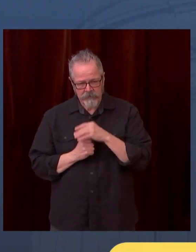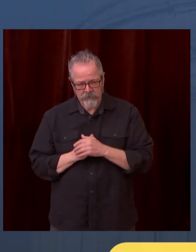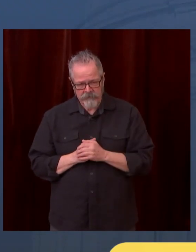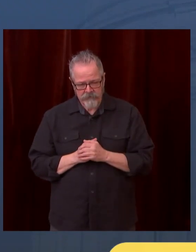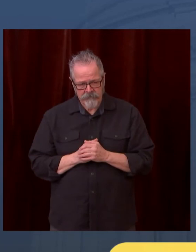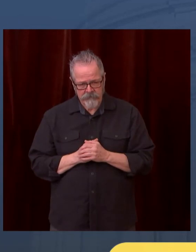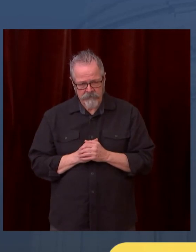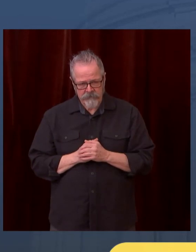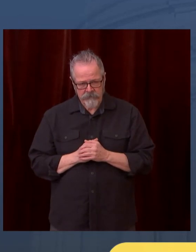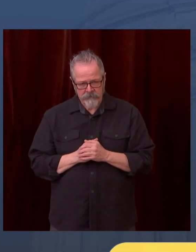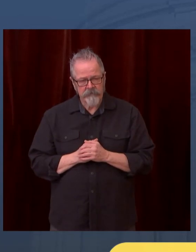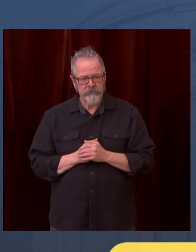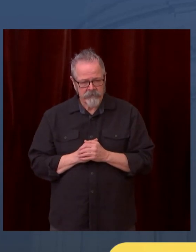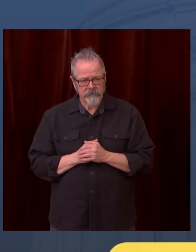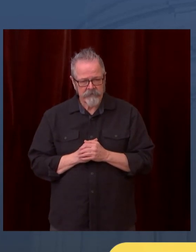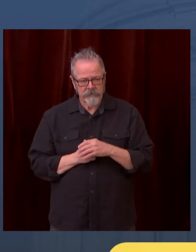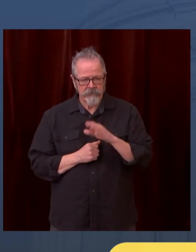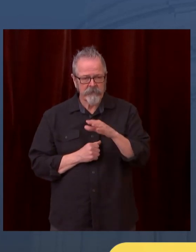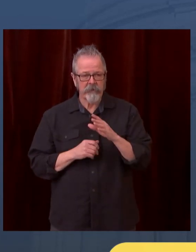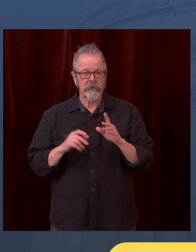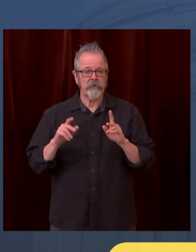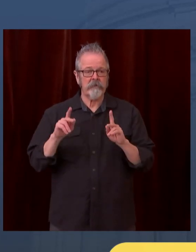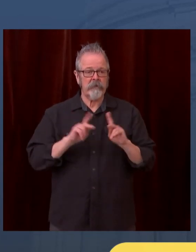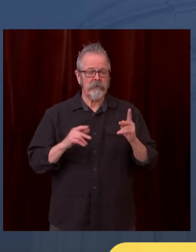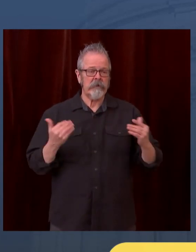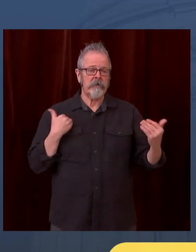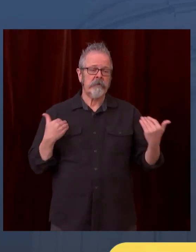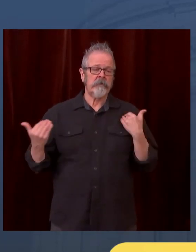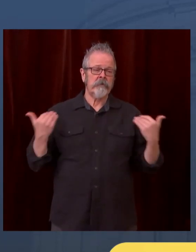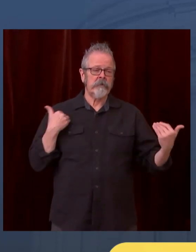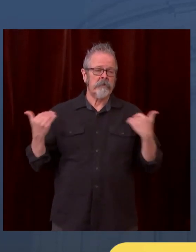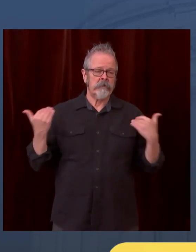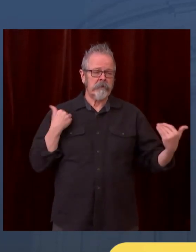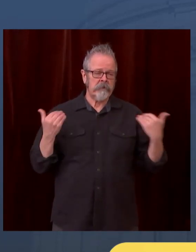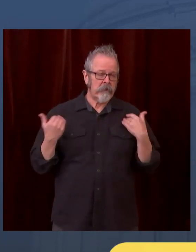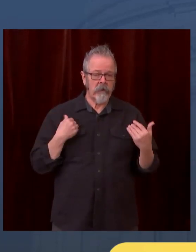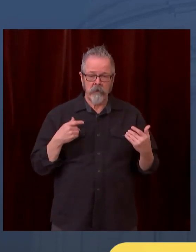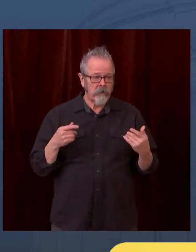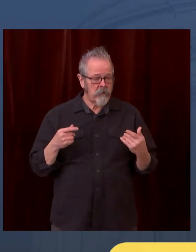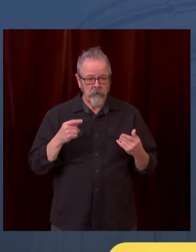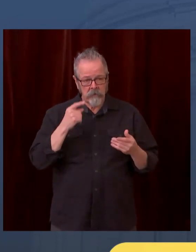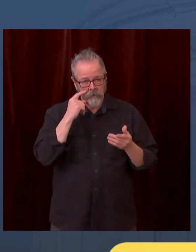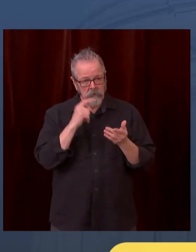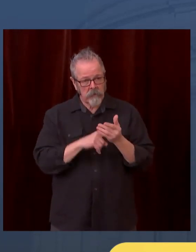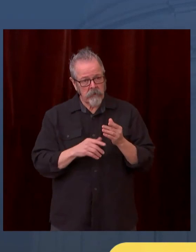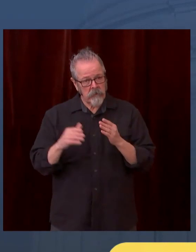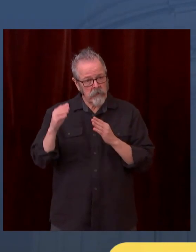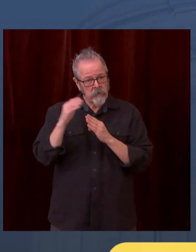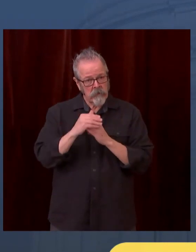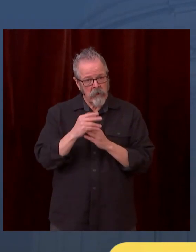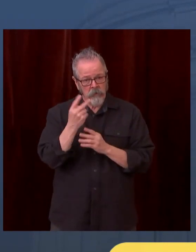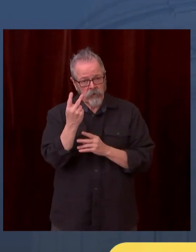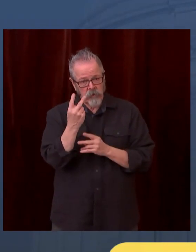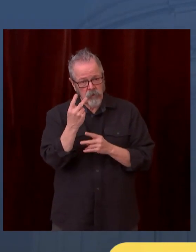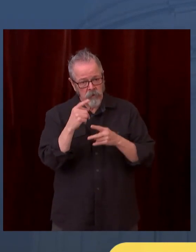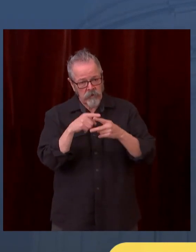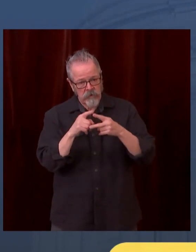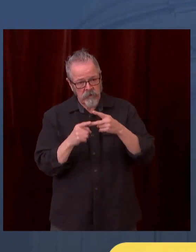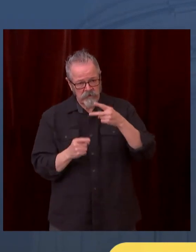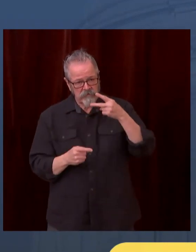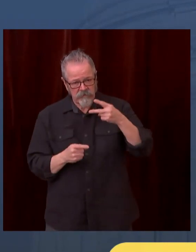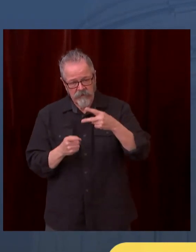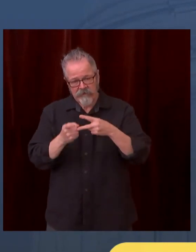weeks. Obviously, many, many questions about the vaccine. But there is a second subject where people are desperate for